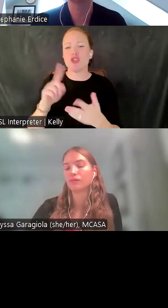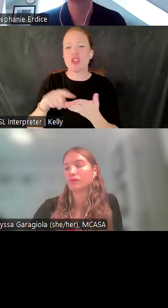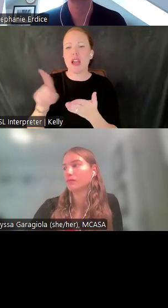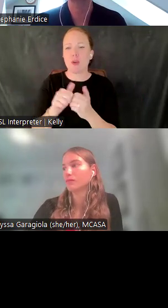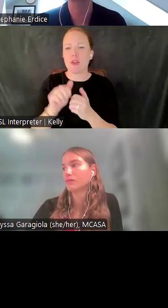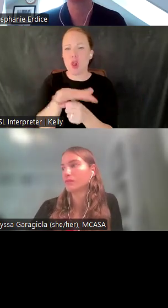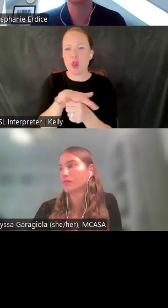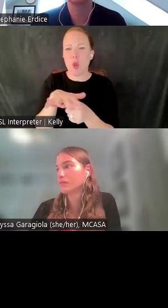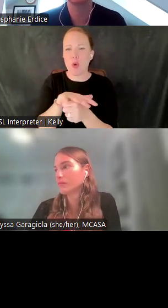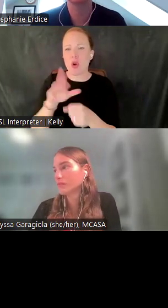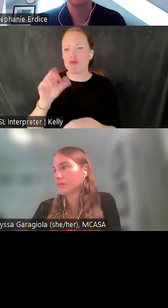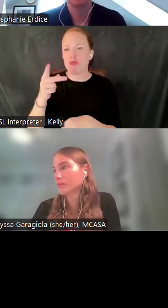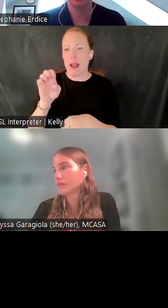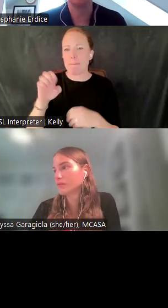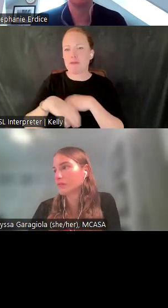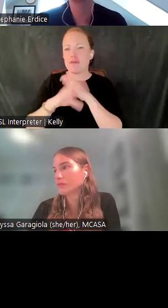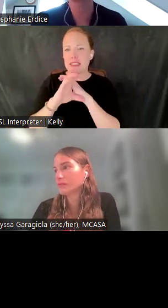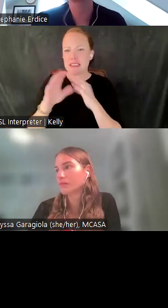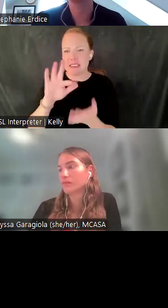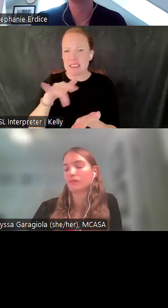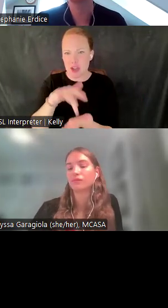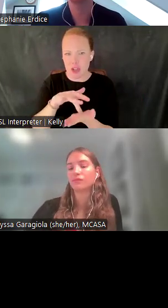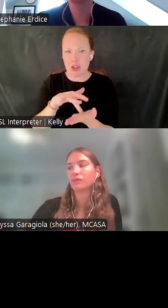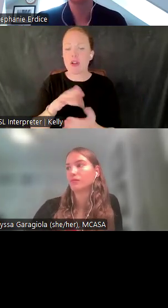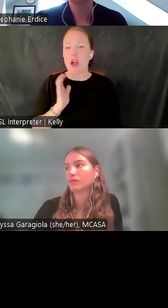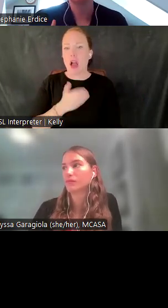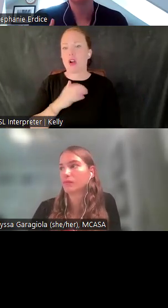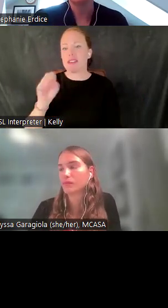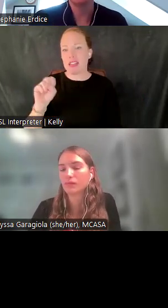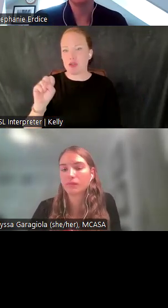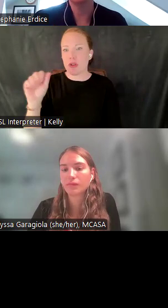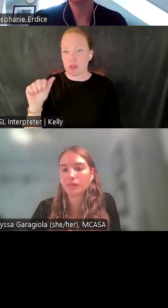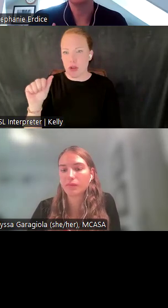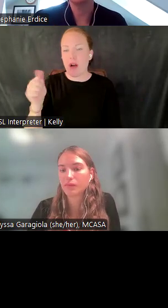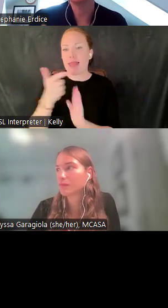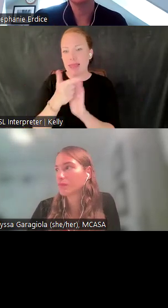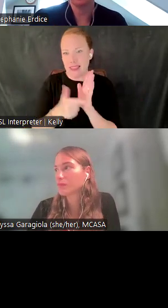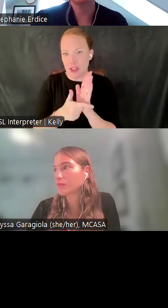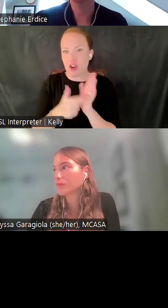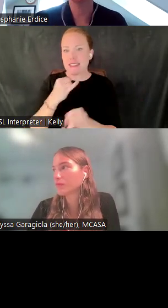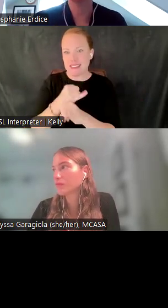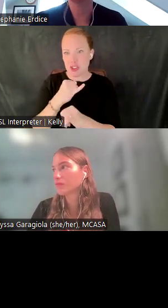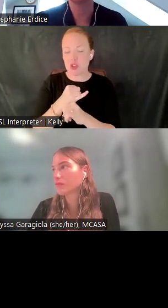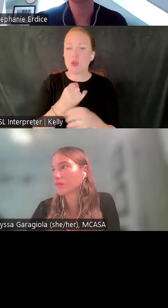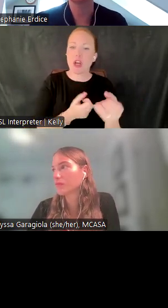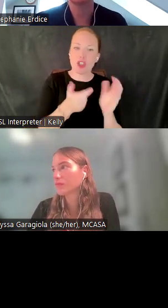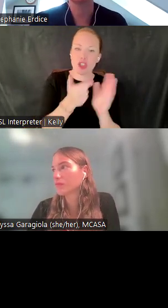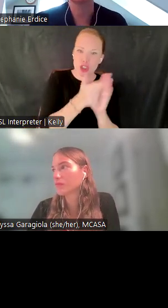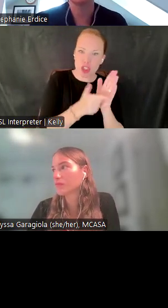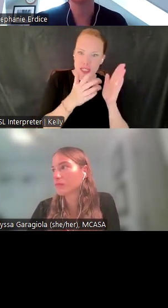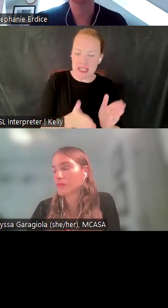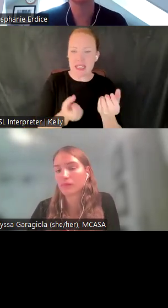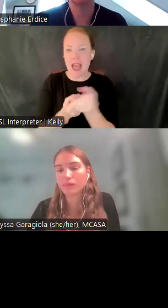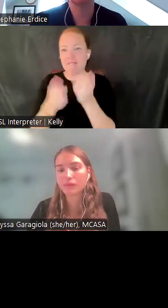for particularly legal services. Our sexual assault legal institute attorneys and advocates work across the